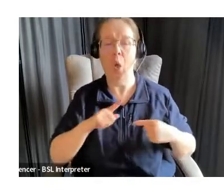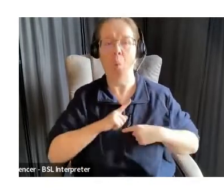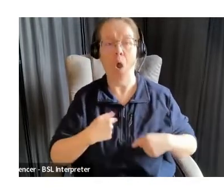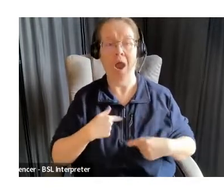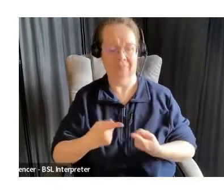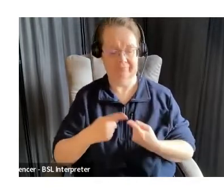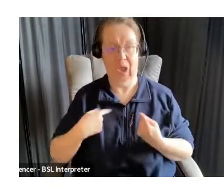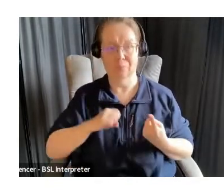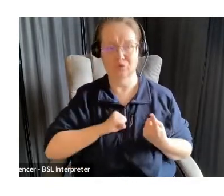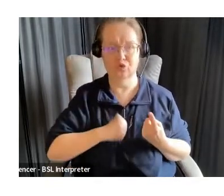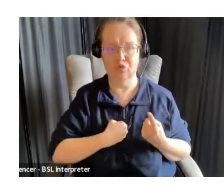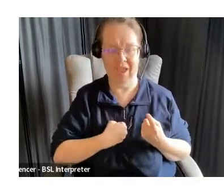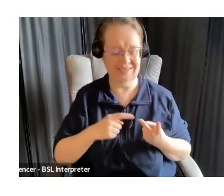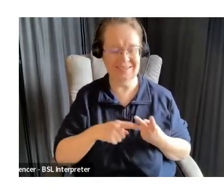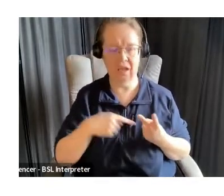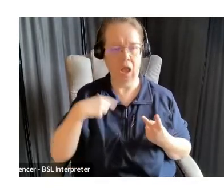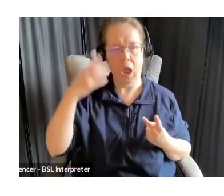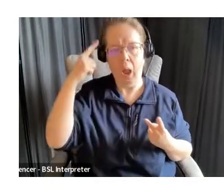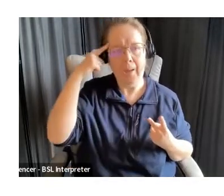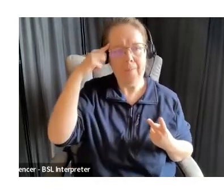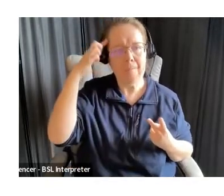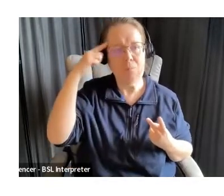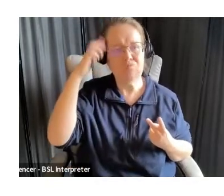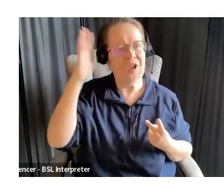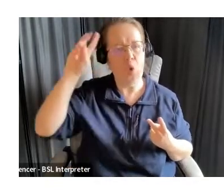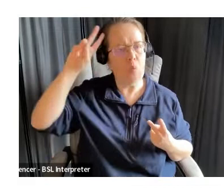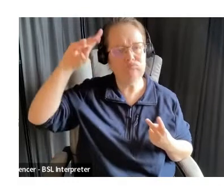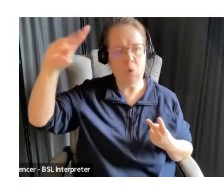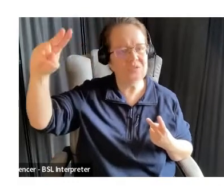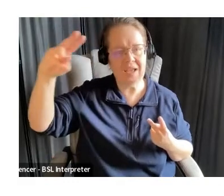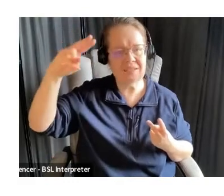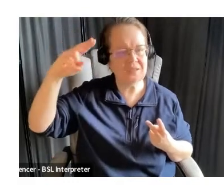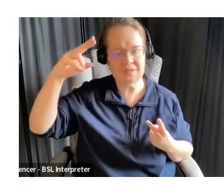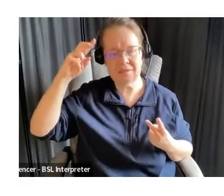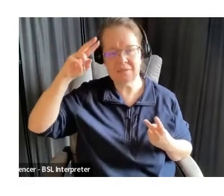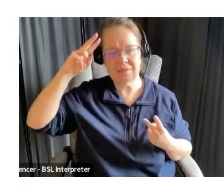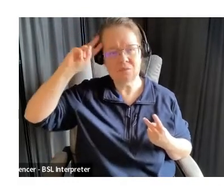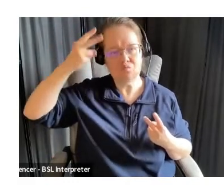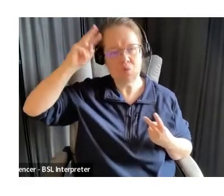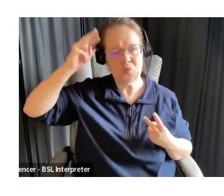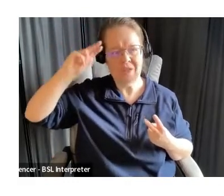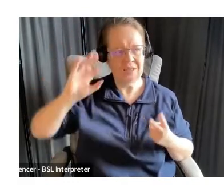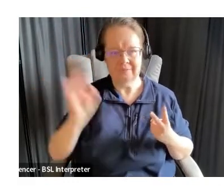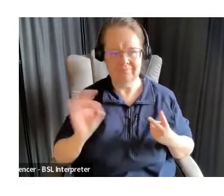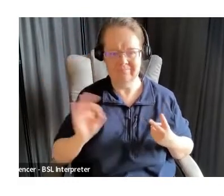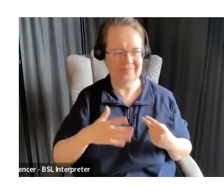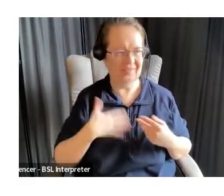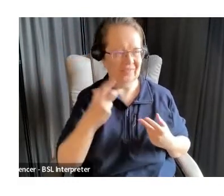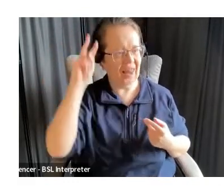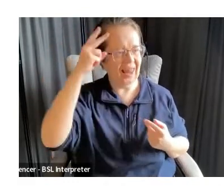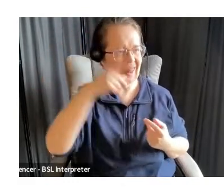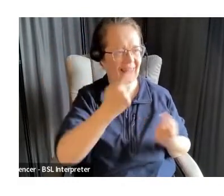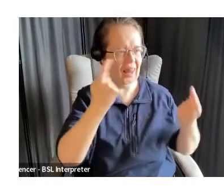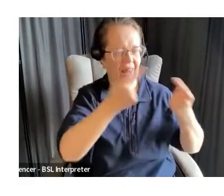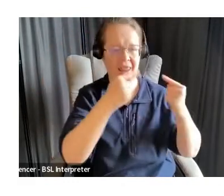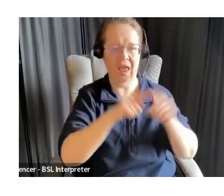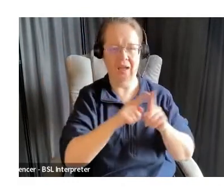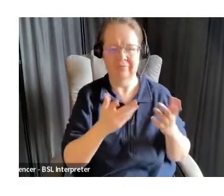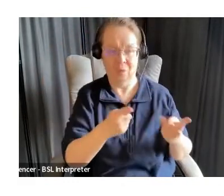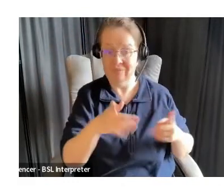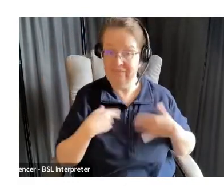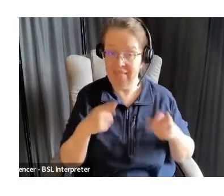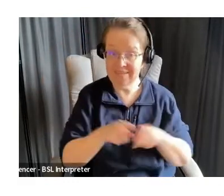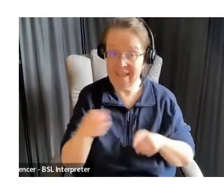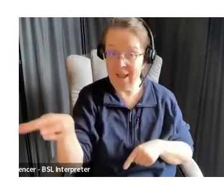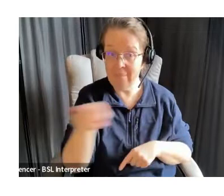out and my memory's not processing what the interviewer is saying. Have you ever felt like that? So,